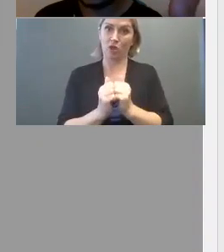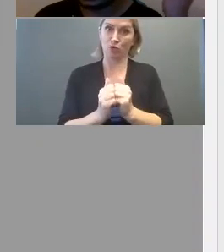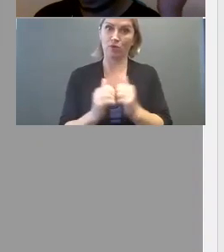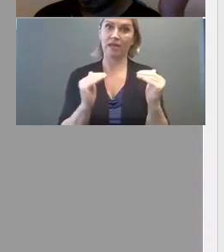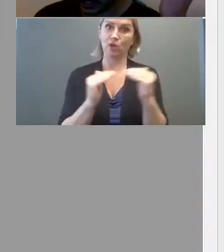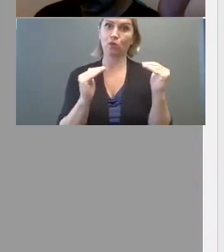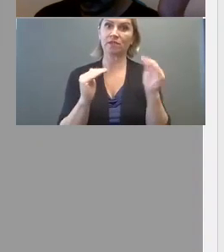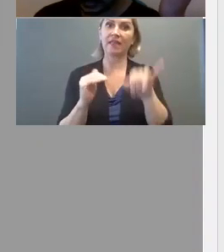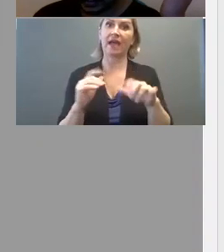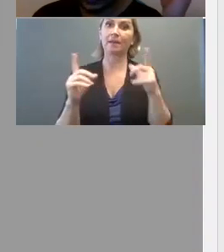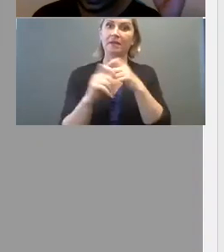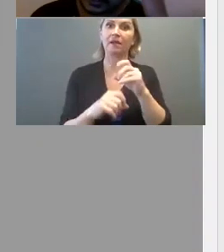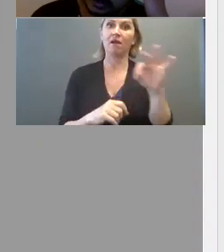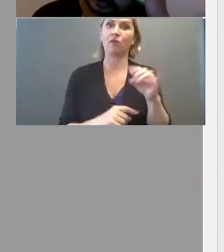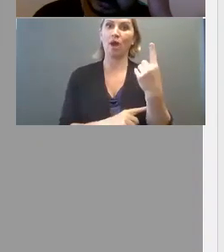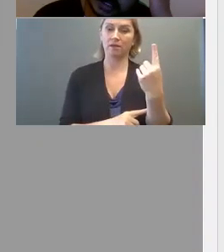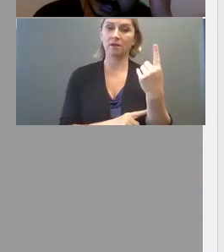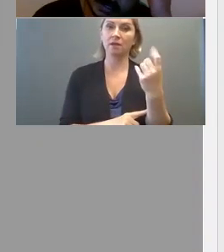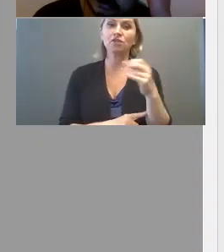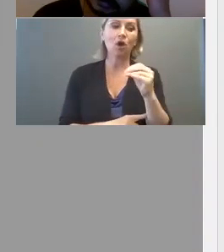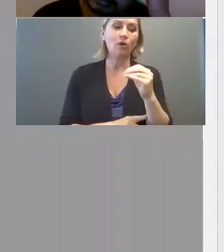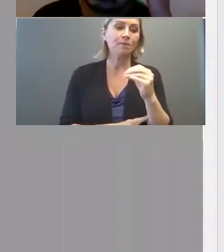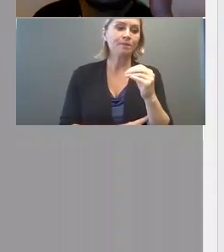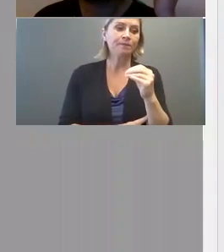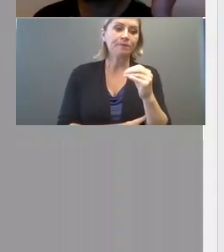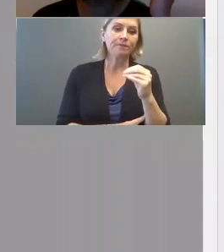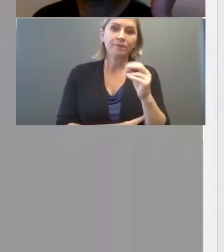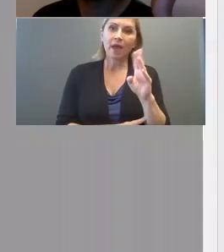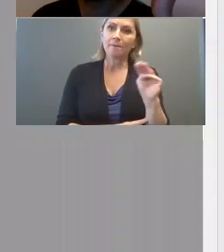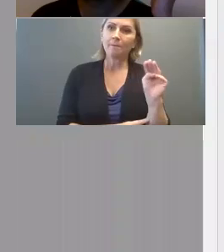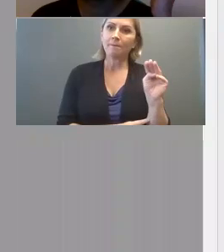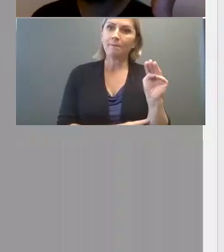a complexity of 1, right? So